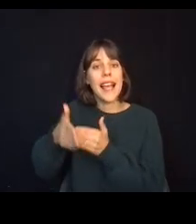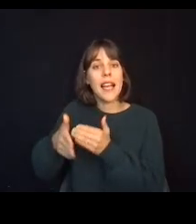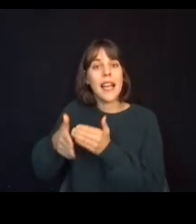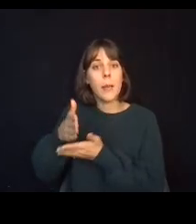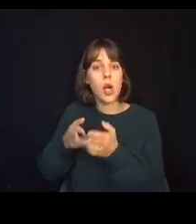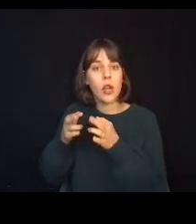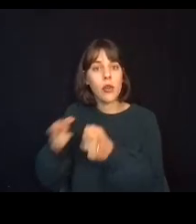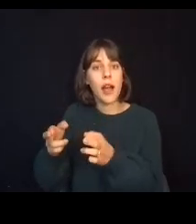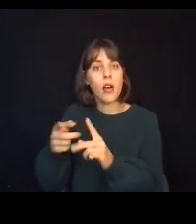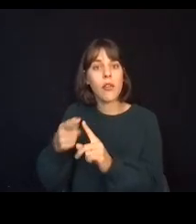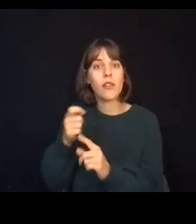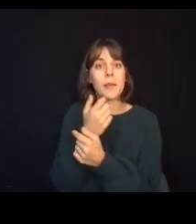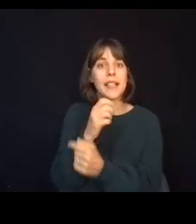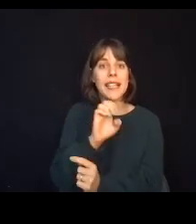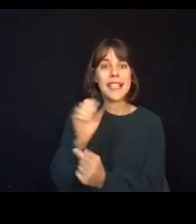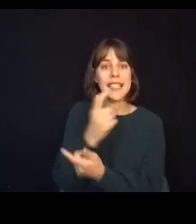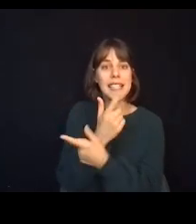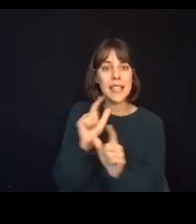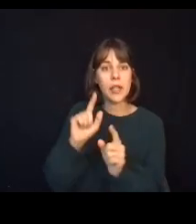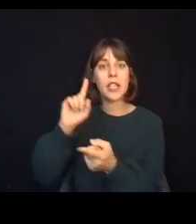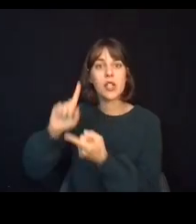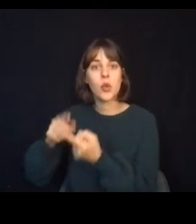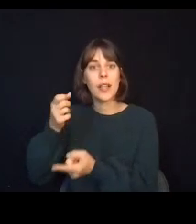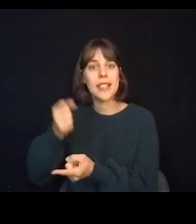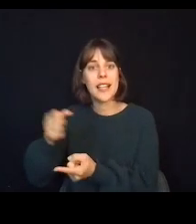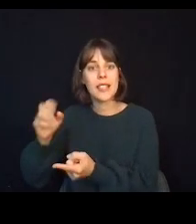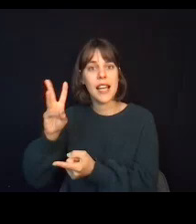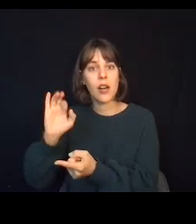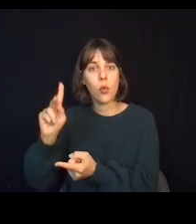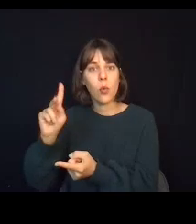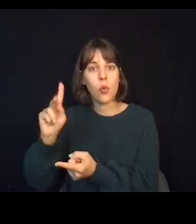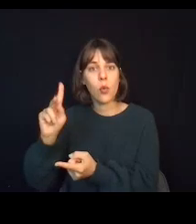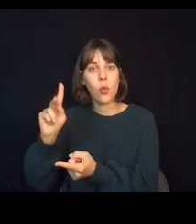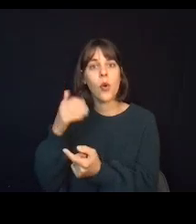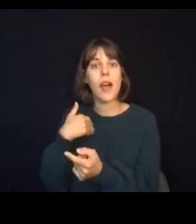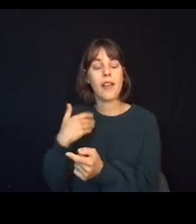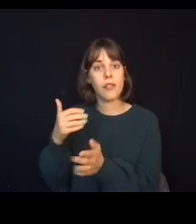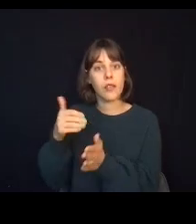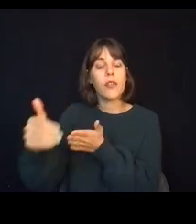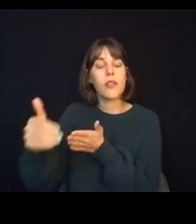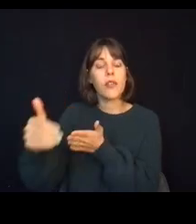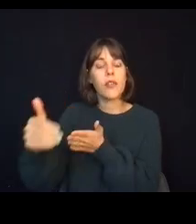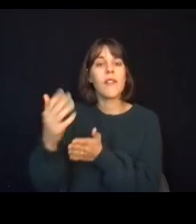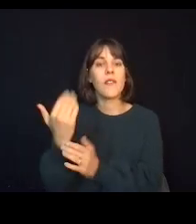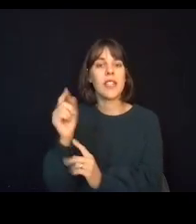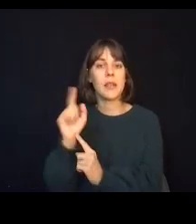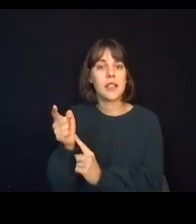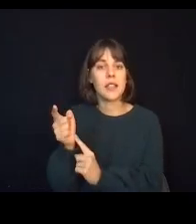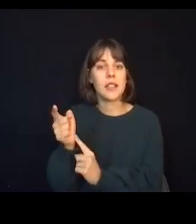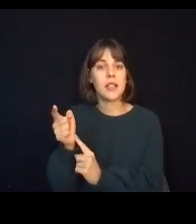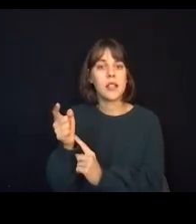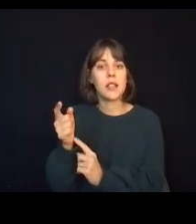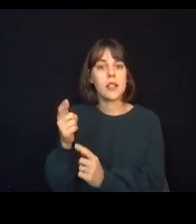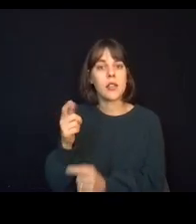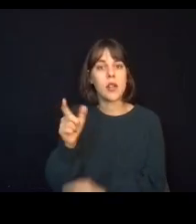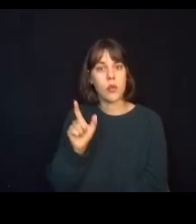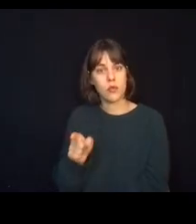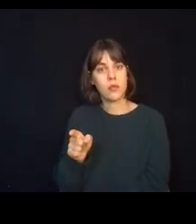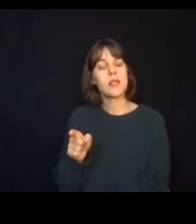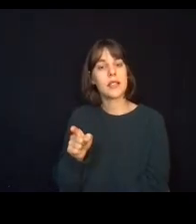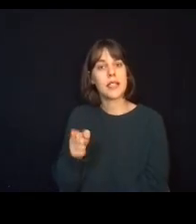and Southside Works, it will have a peak frequency of 15 minutes. So the main trunk of it will be very high